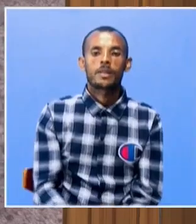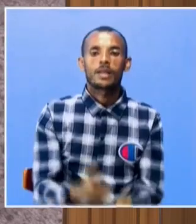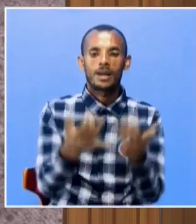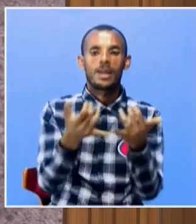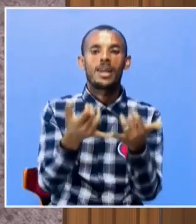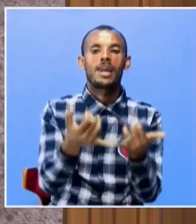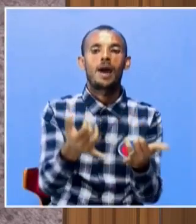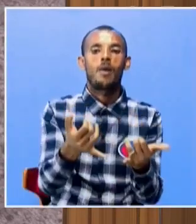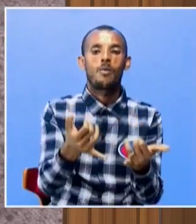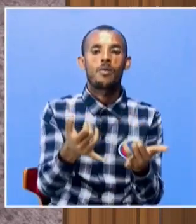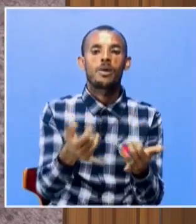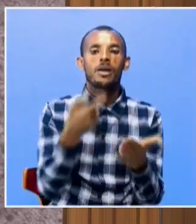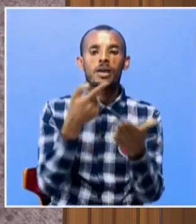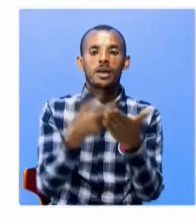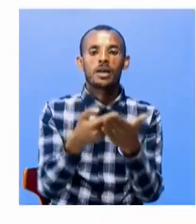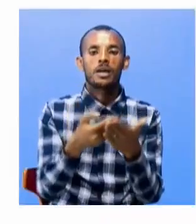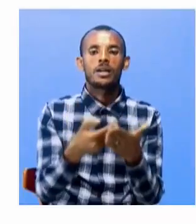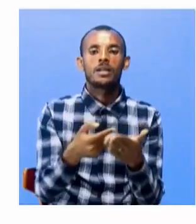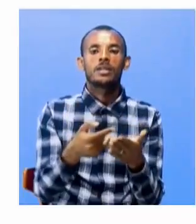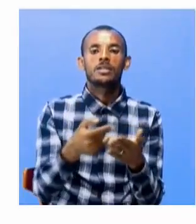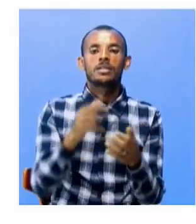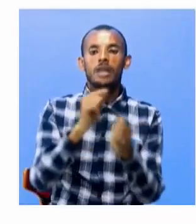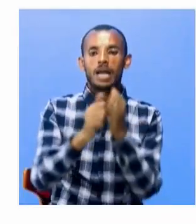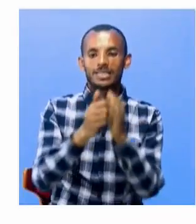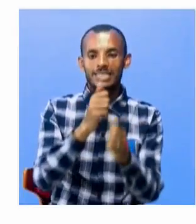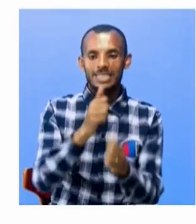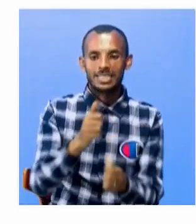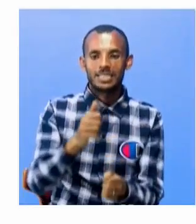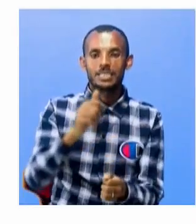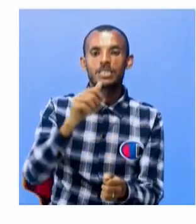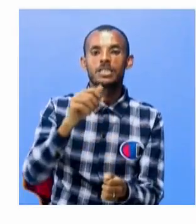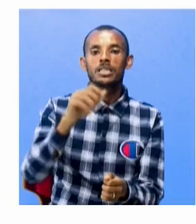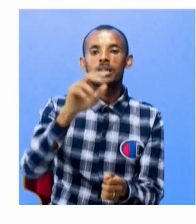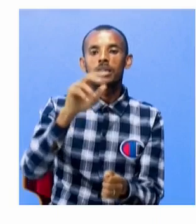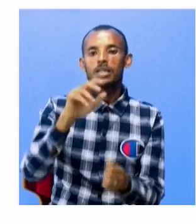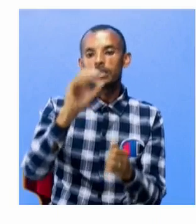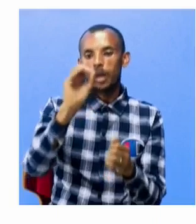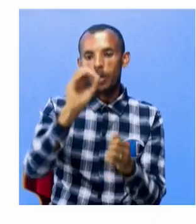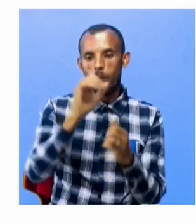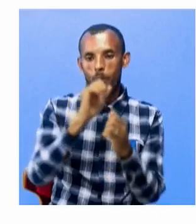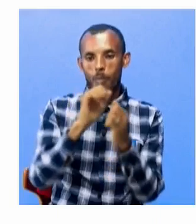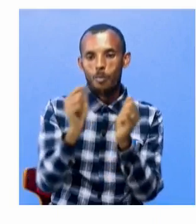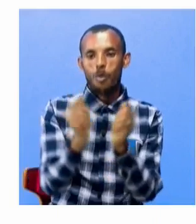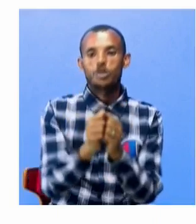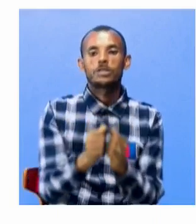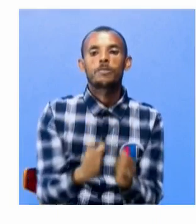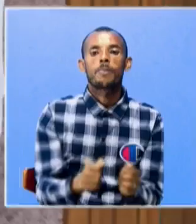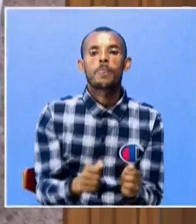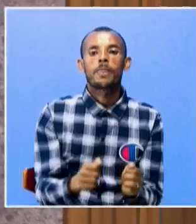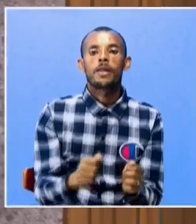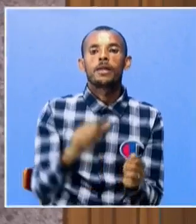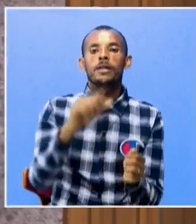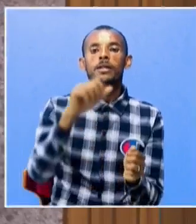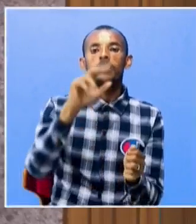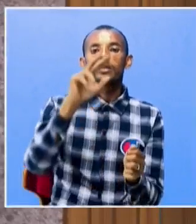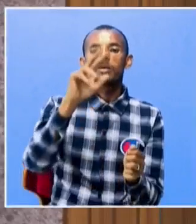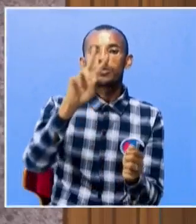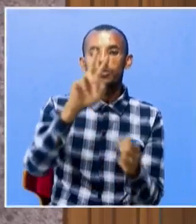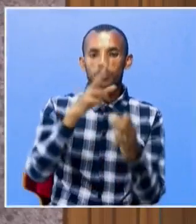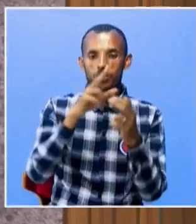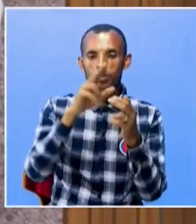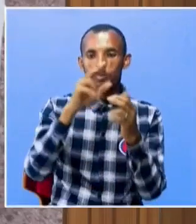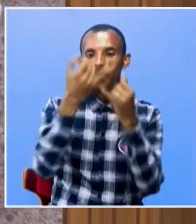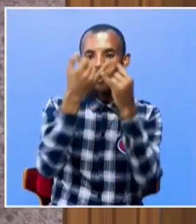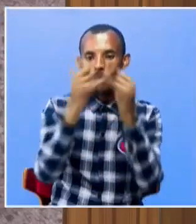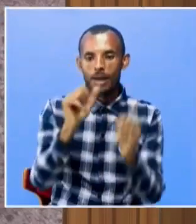Now, here let's simplify this. You can cancel zeros or divide both by 10 and you have 2 over